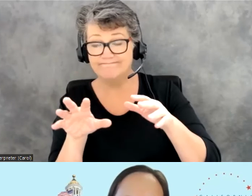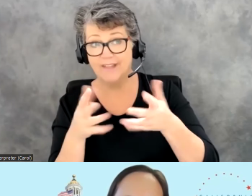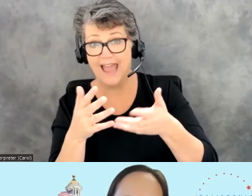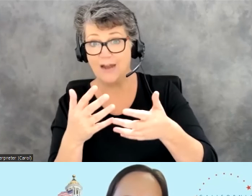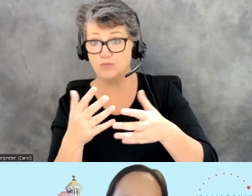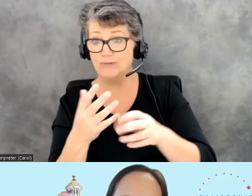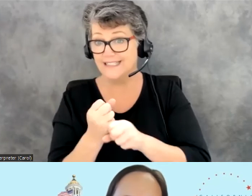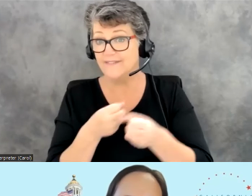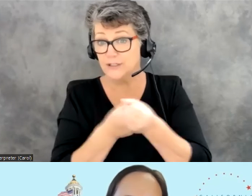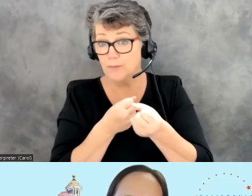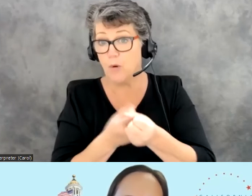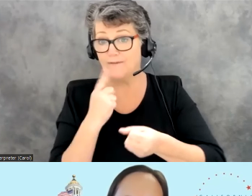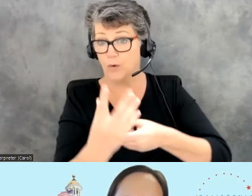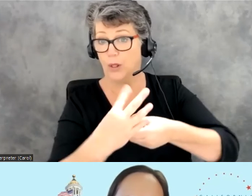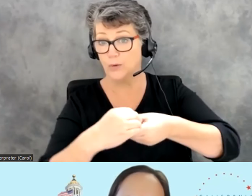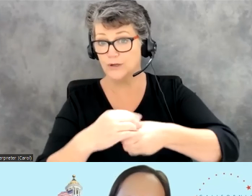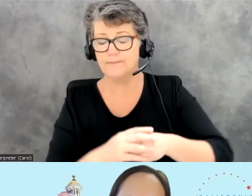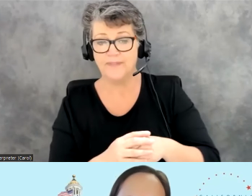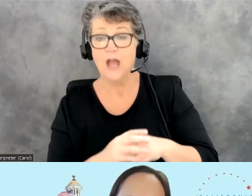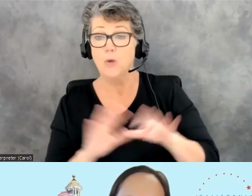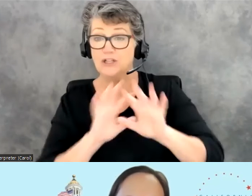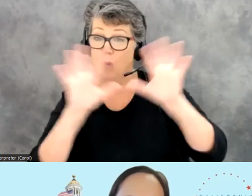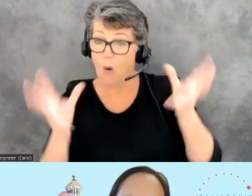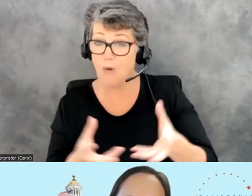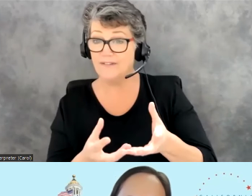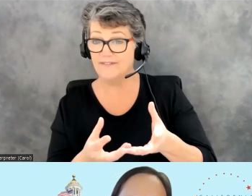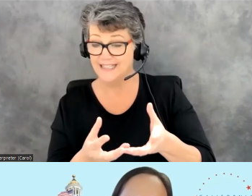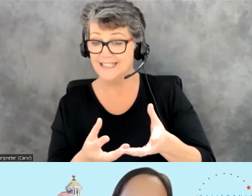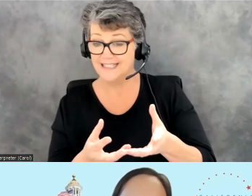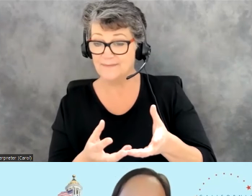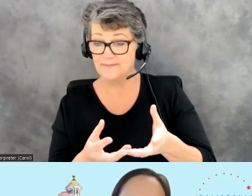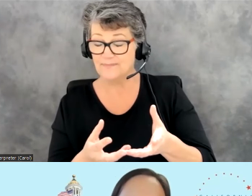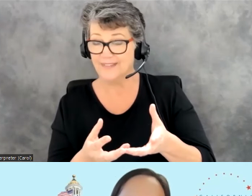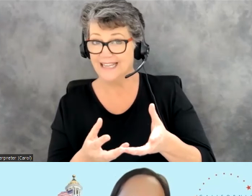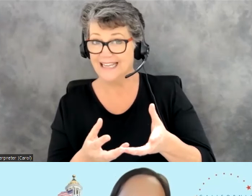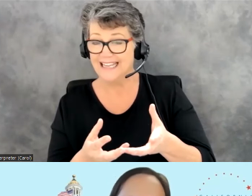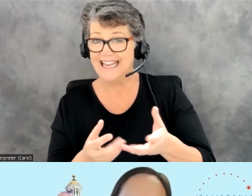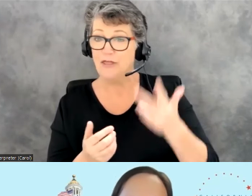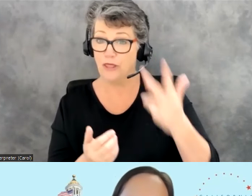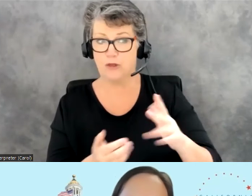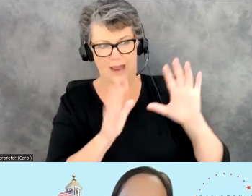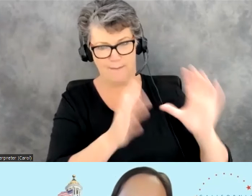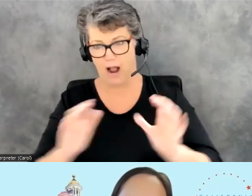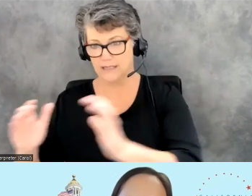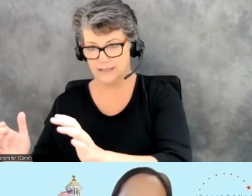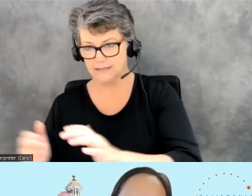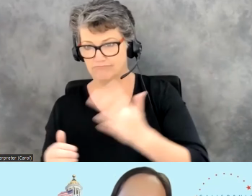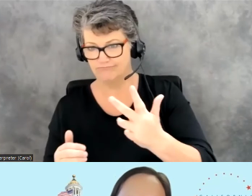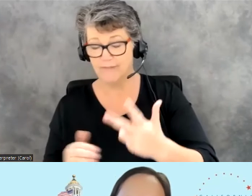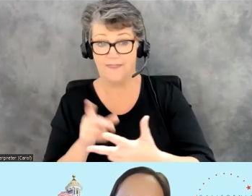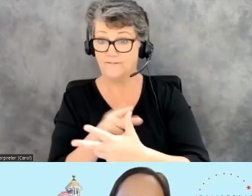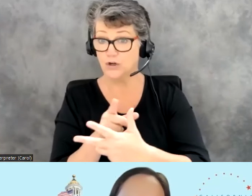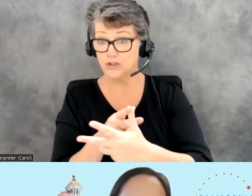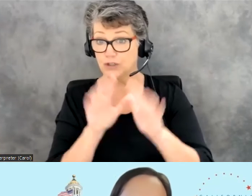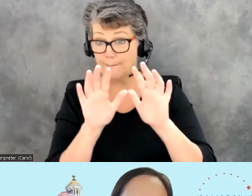inclusion. And so we do all of this in what's easy to see as 3 buckets of work. And so the first bucket